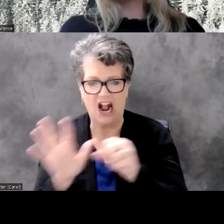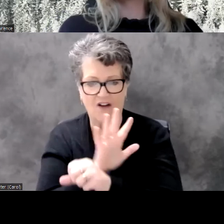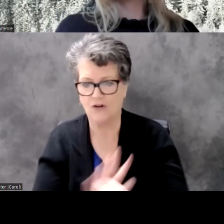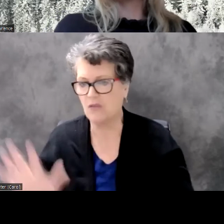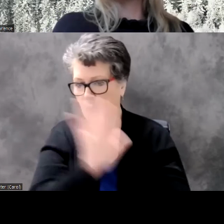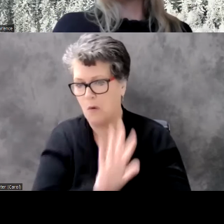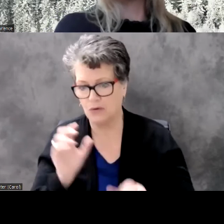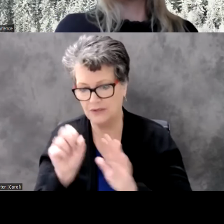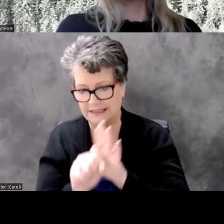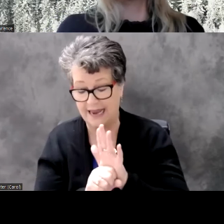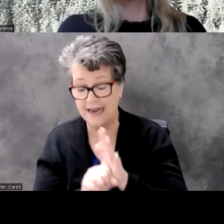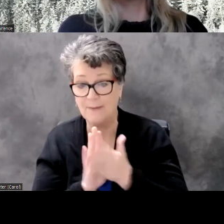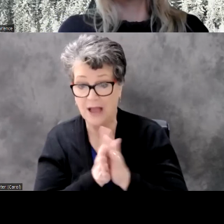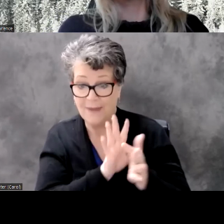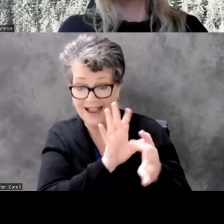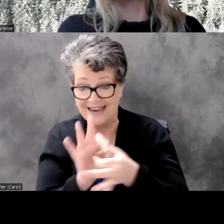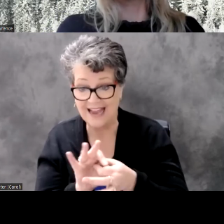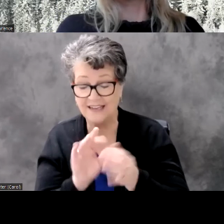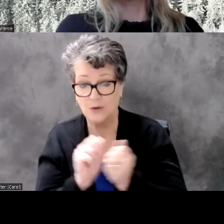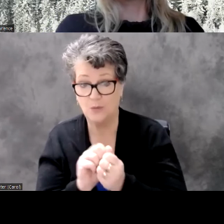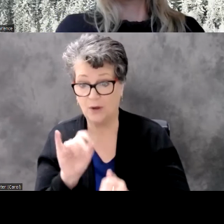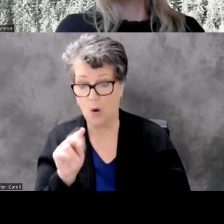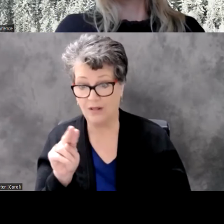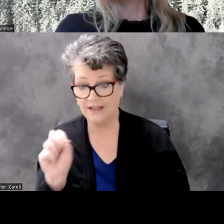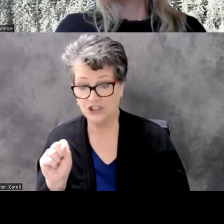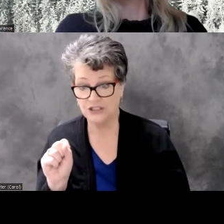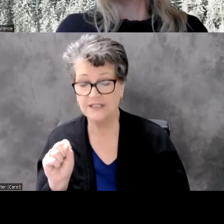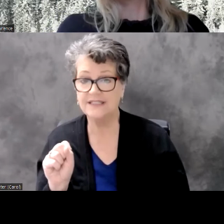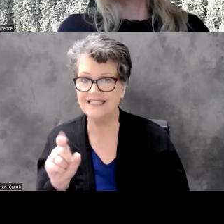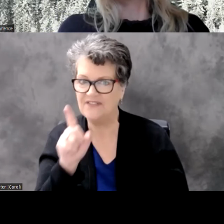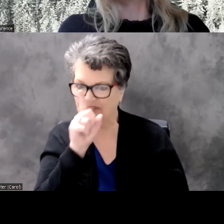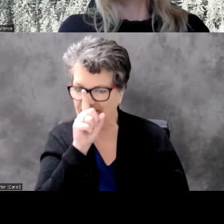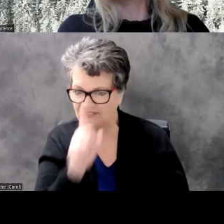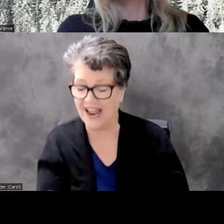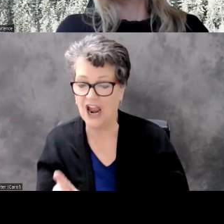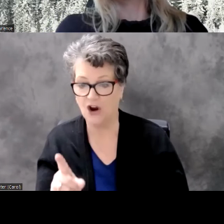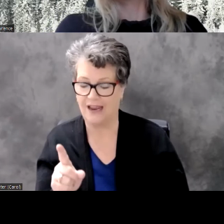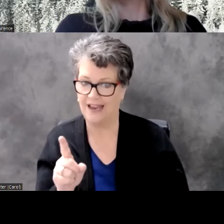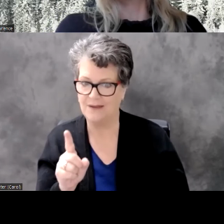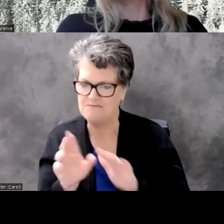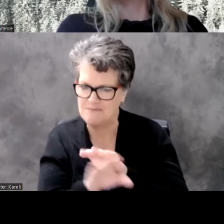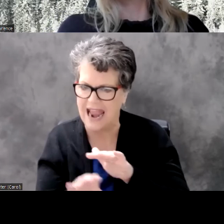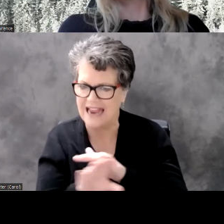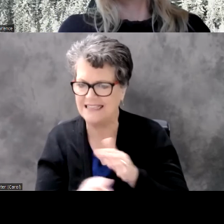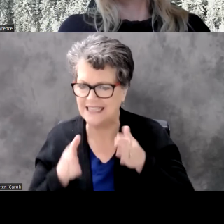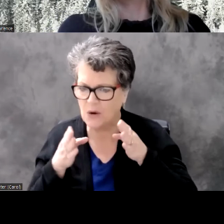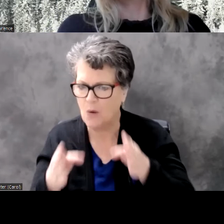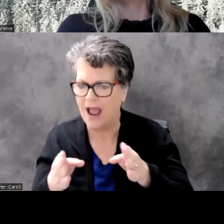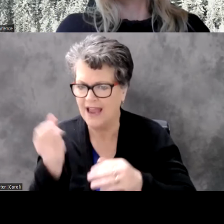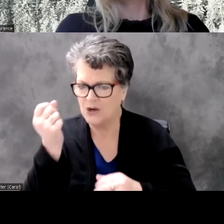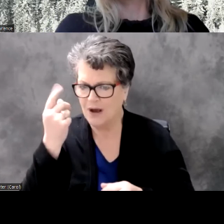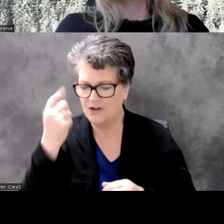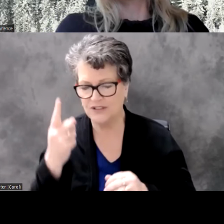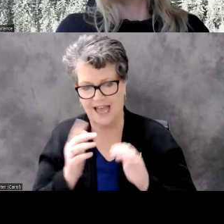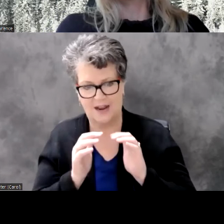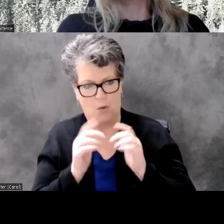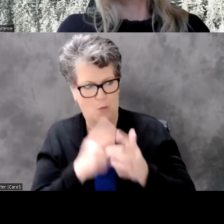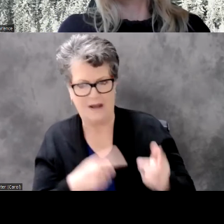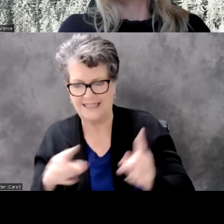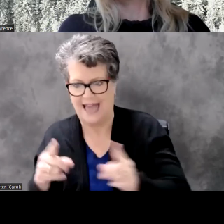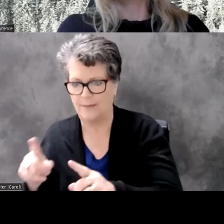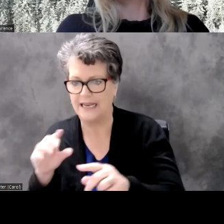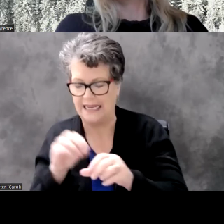getting connected with those coalitions is truly a grassroots way to understand what's happening in